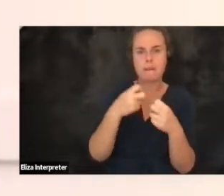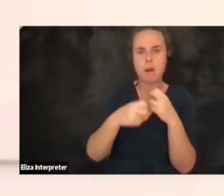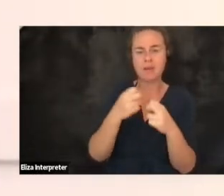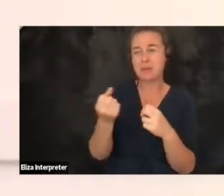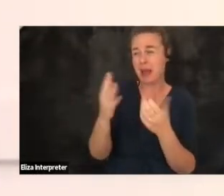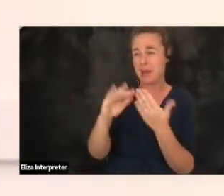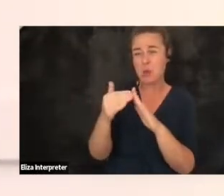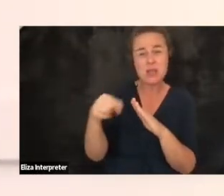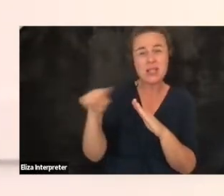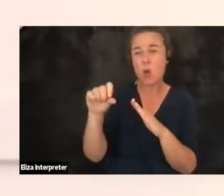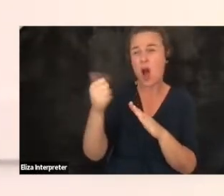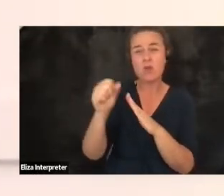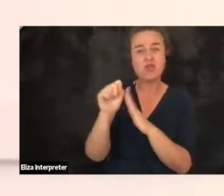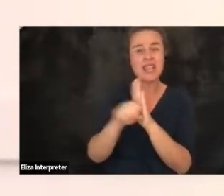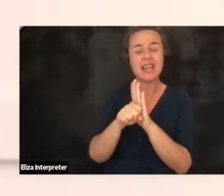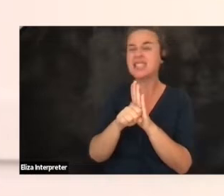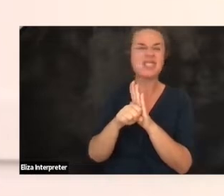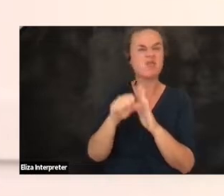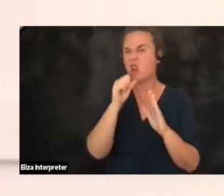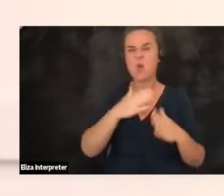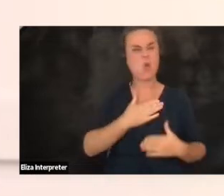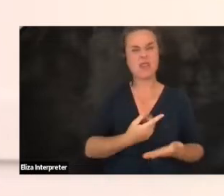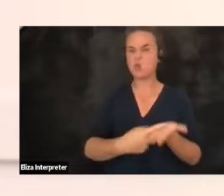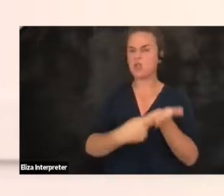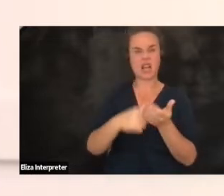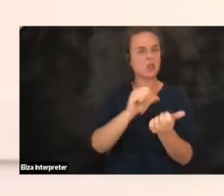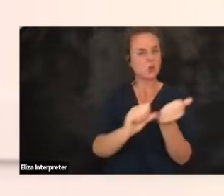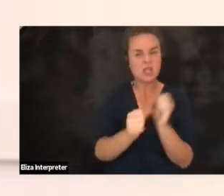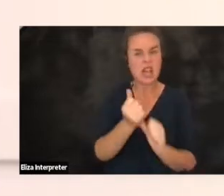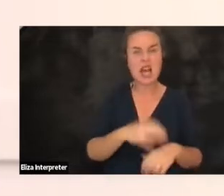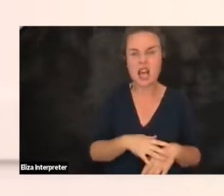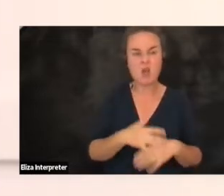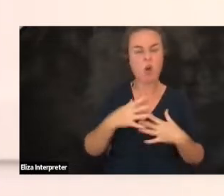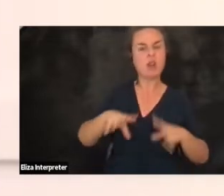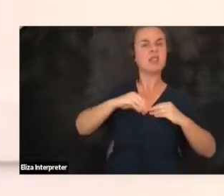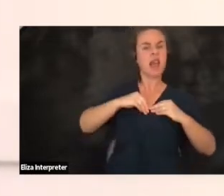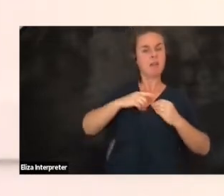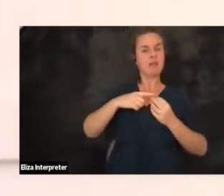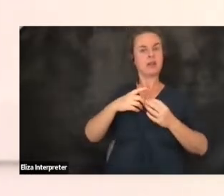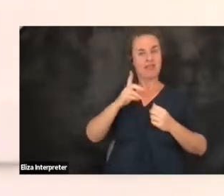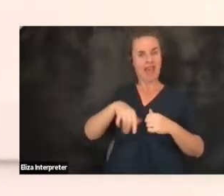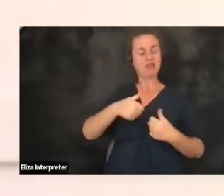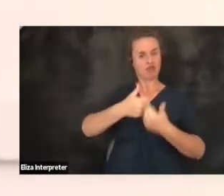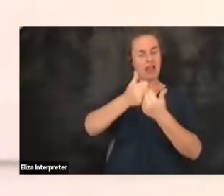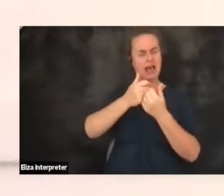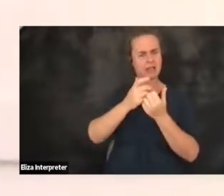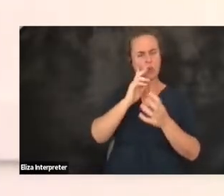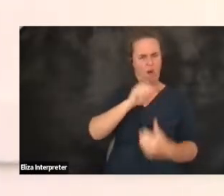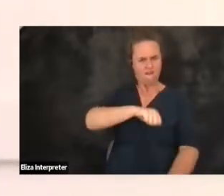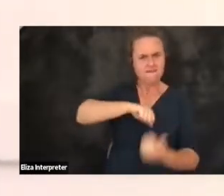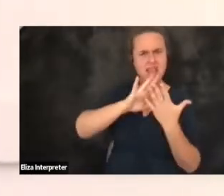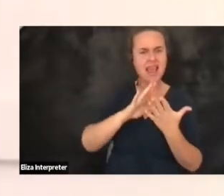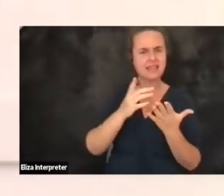that aren't willing to take on suicide. They're not willing to take on the drug addiction in